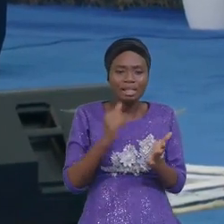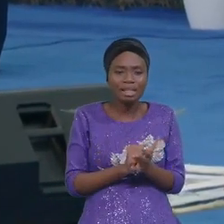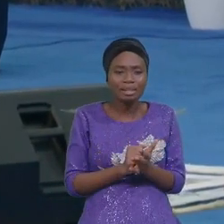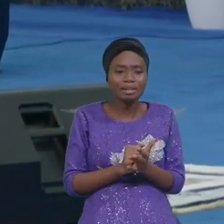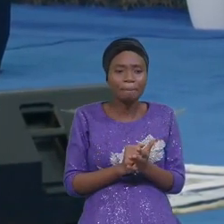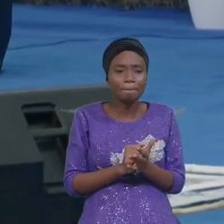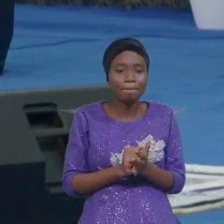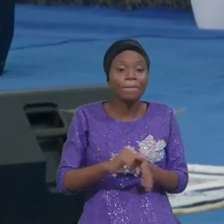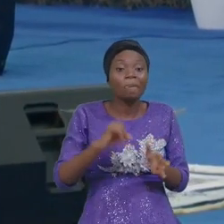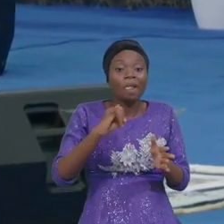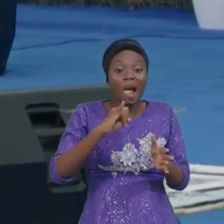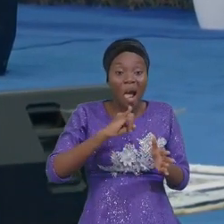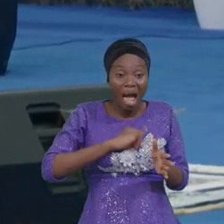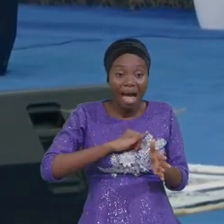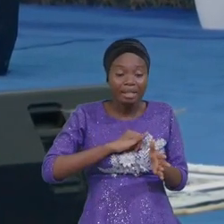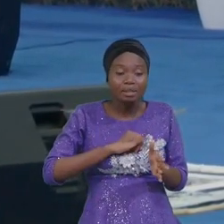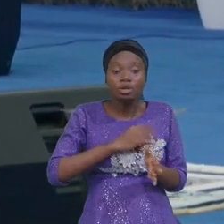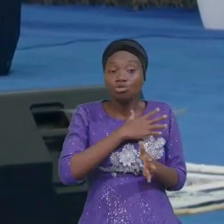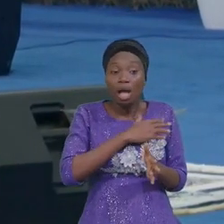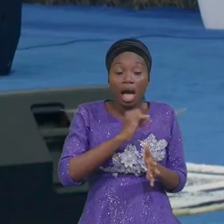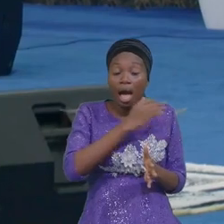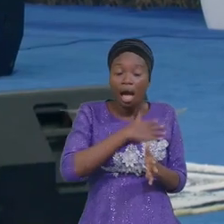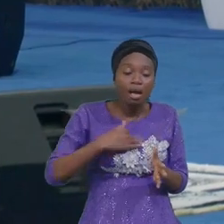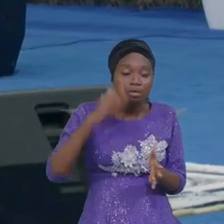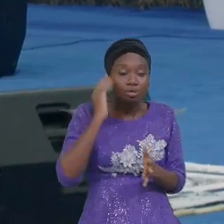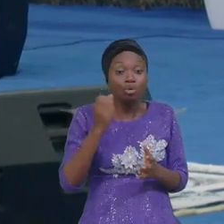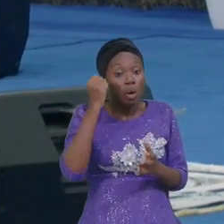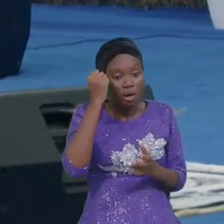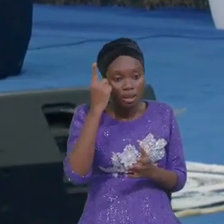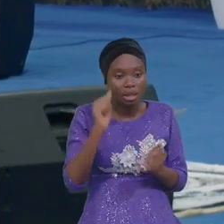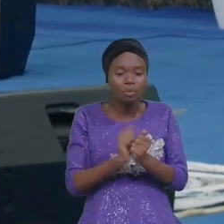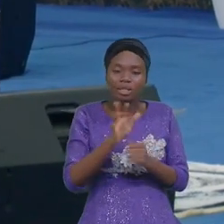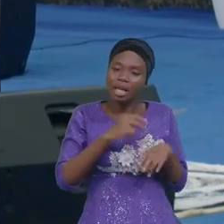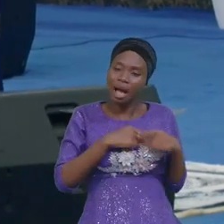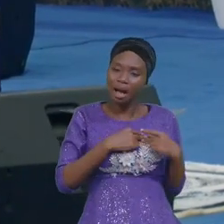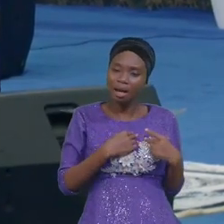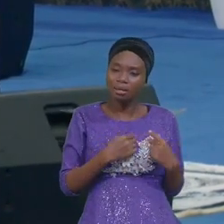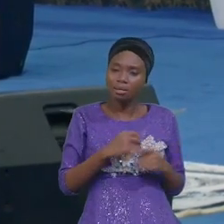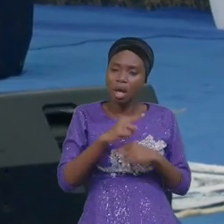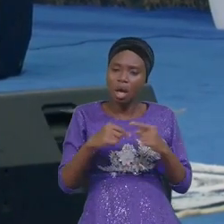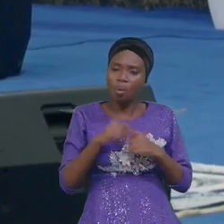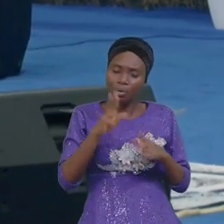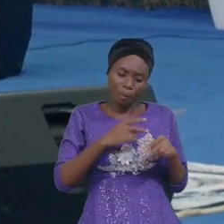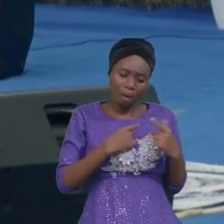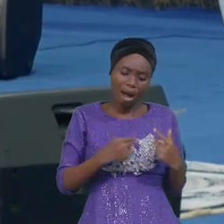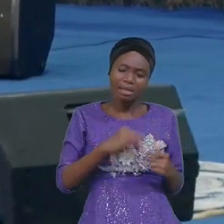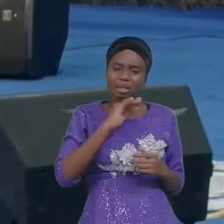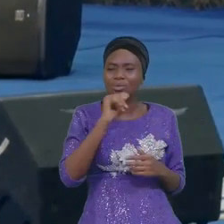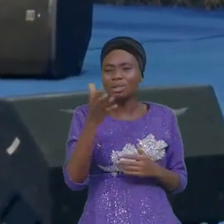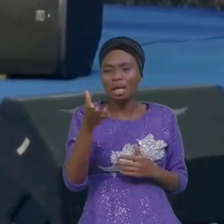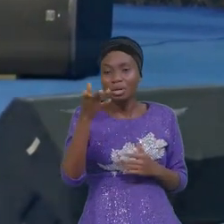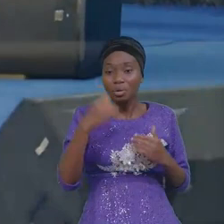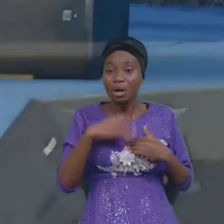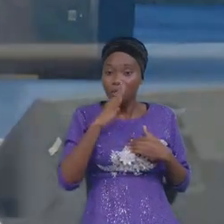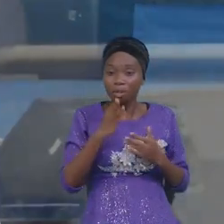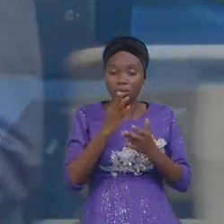and should understand with their heart. When your heart is not there, you have been told, somebody is